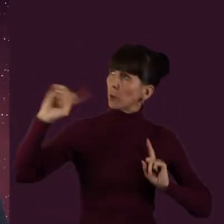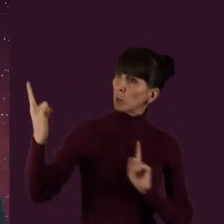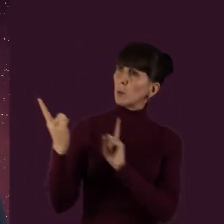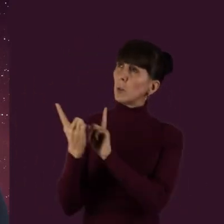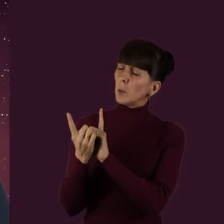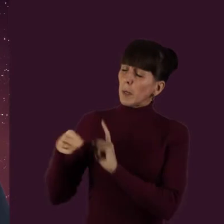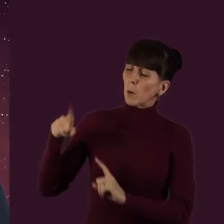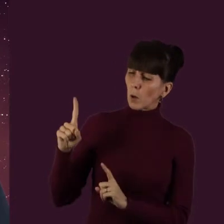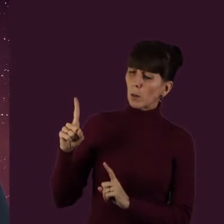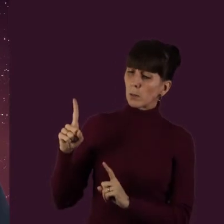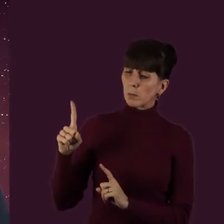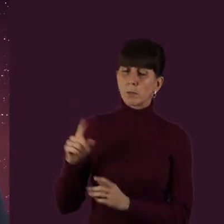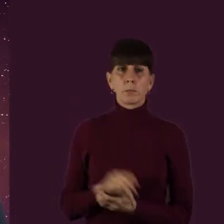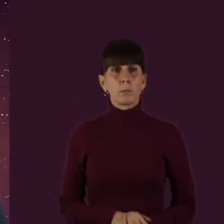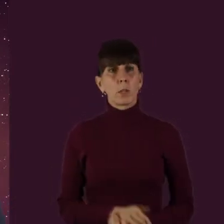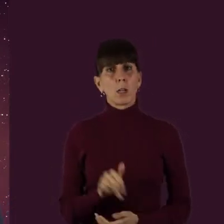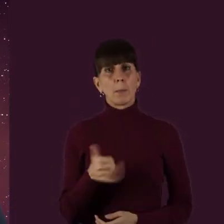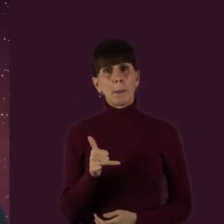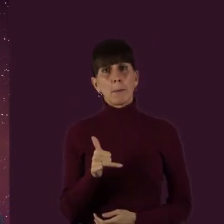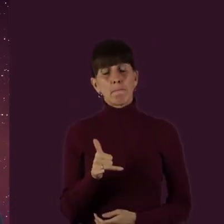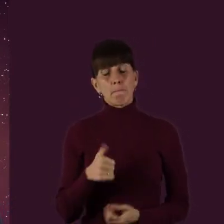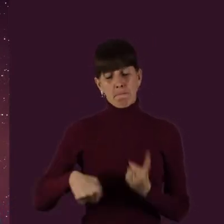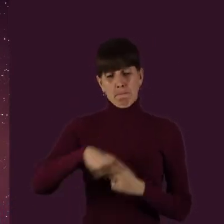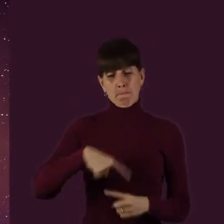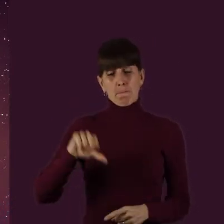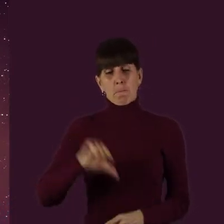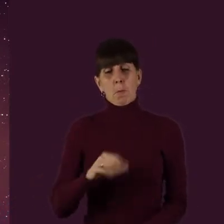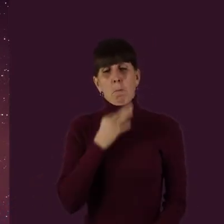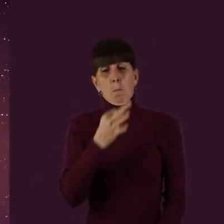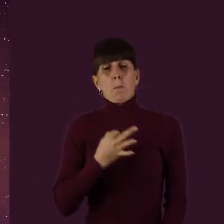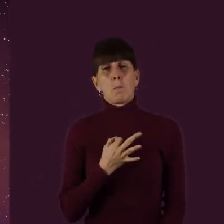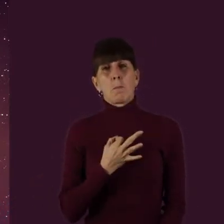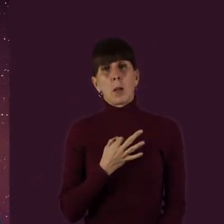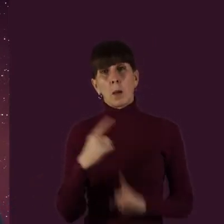It's a question that we can ask ourselves. Are we up for meeting with God?